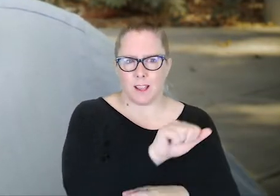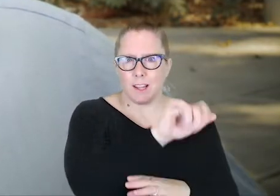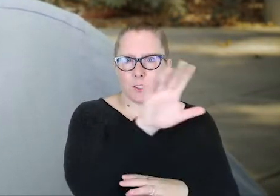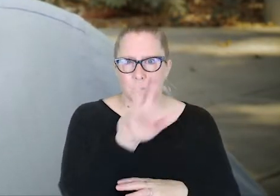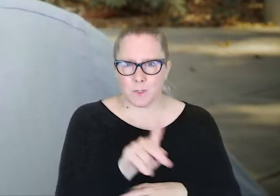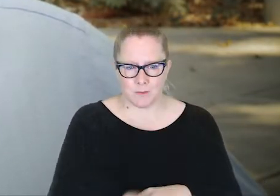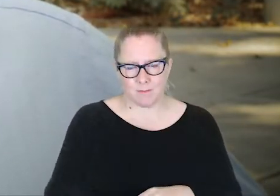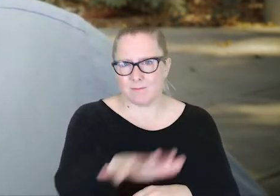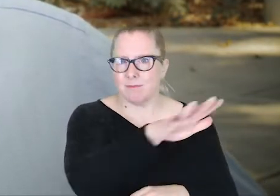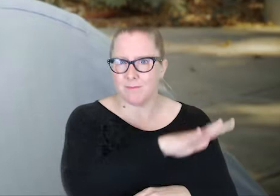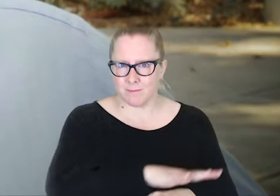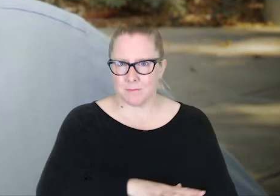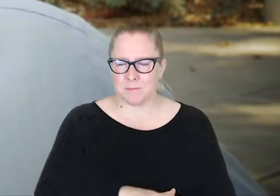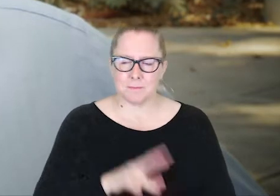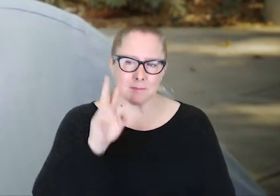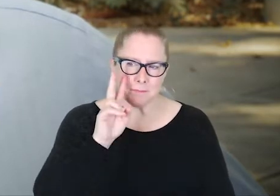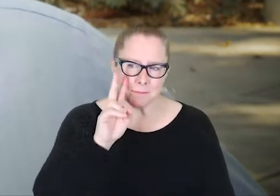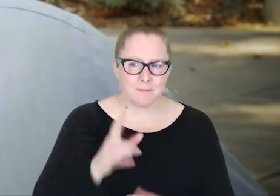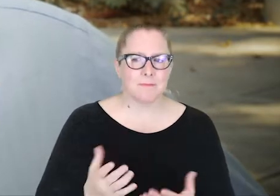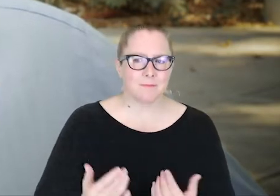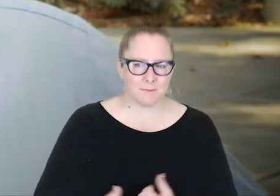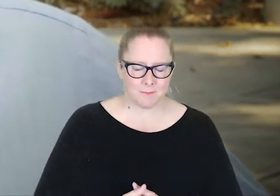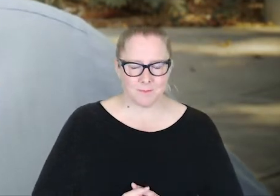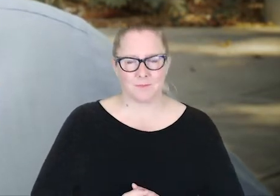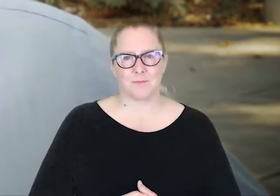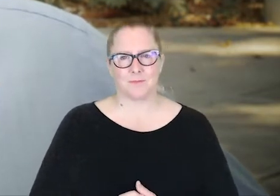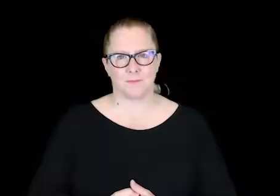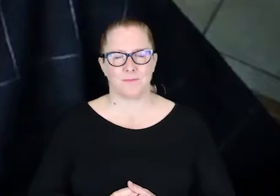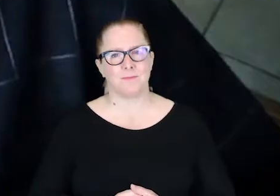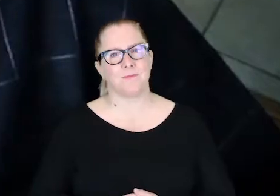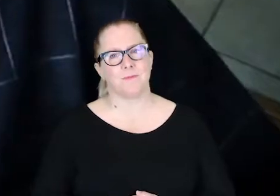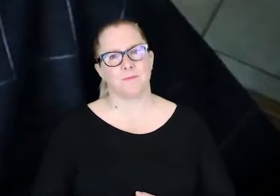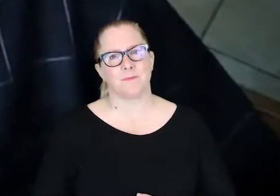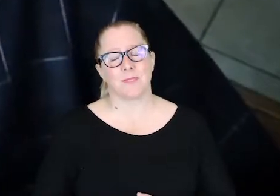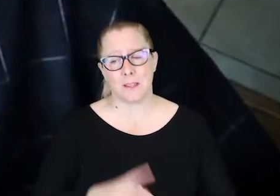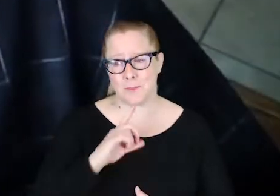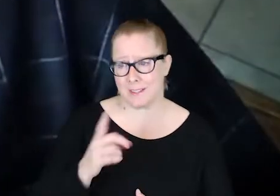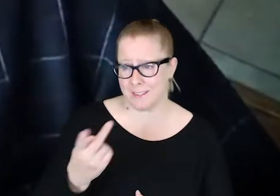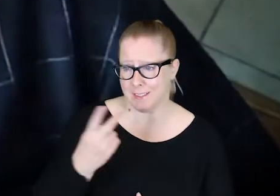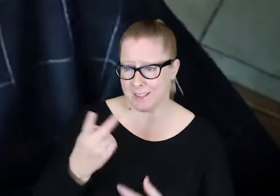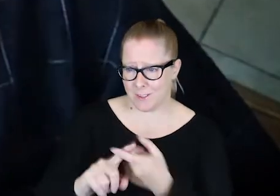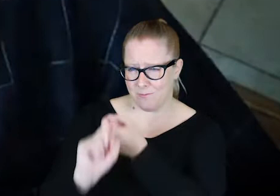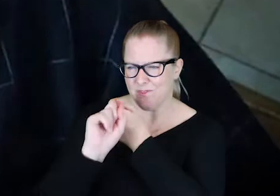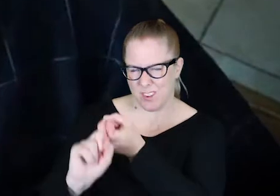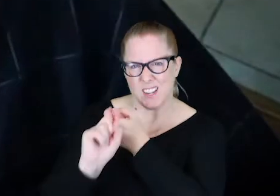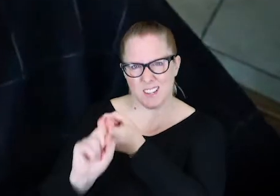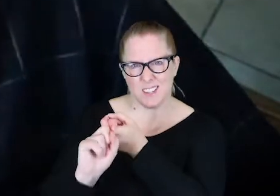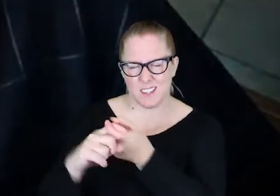entire Asia Pacific region. Let's check out what she has to say. You're a dear friend, and I think